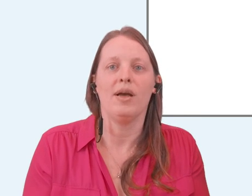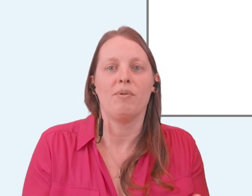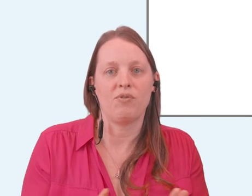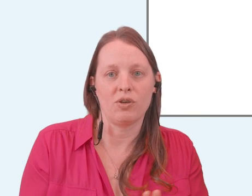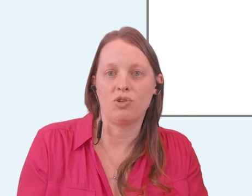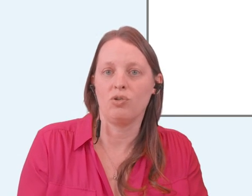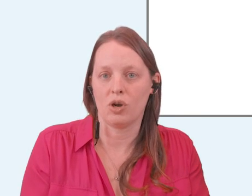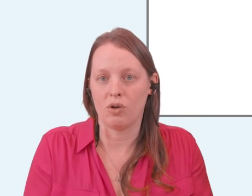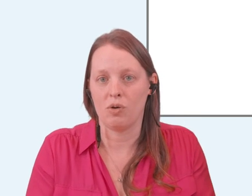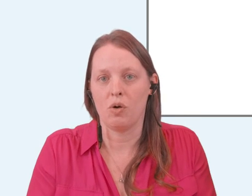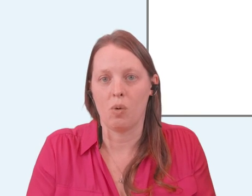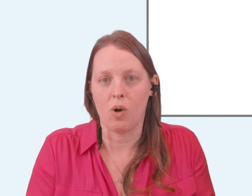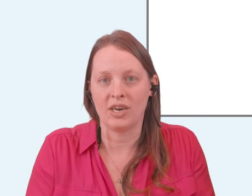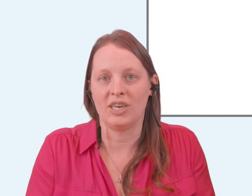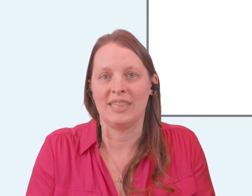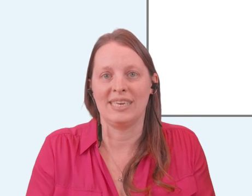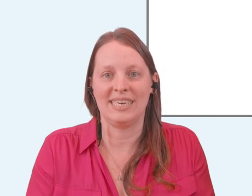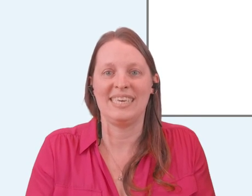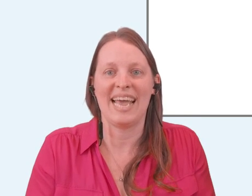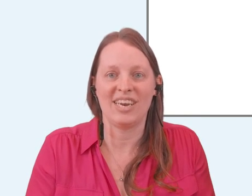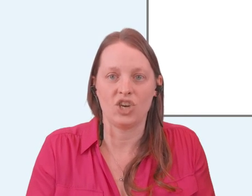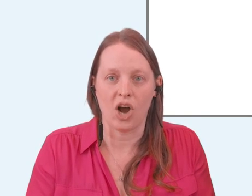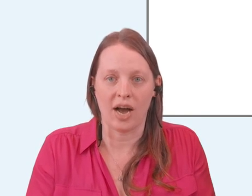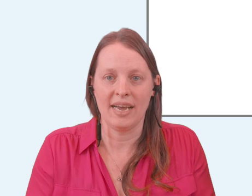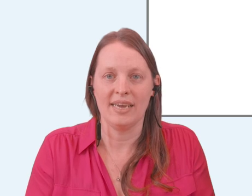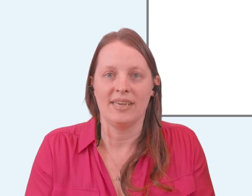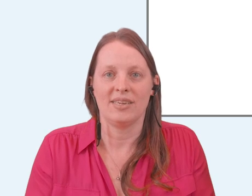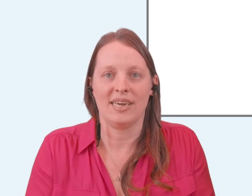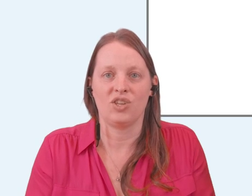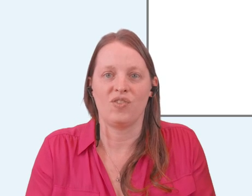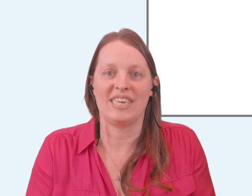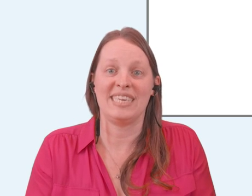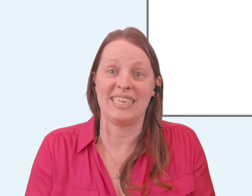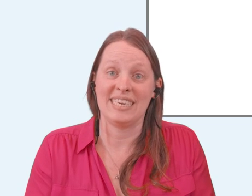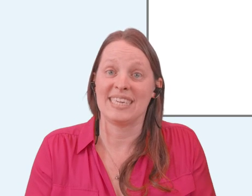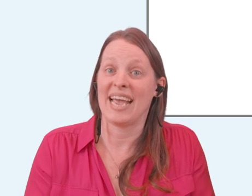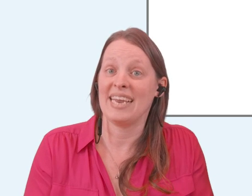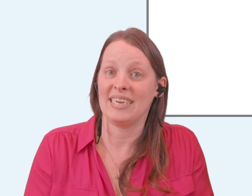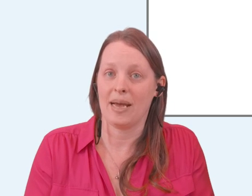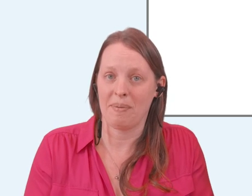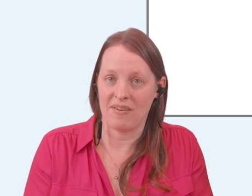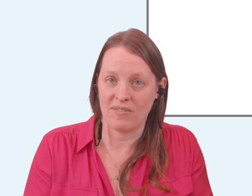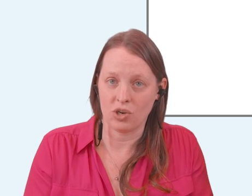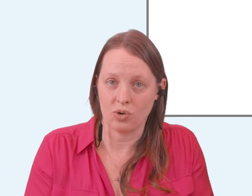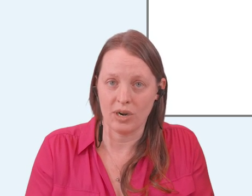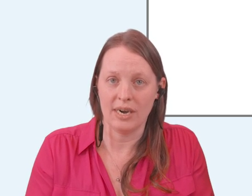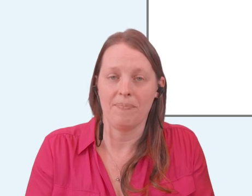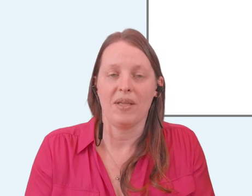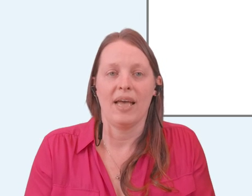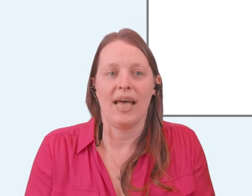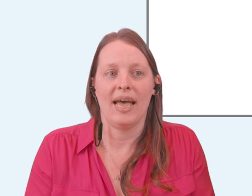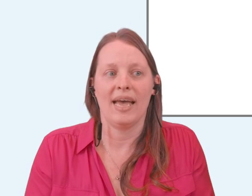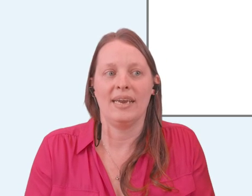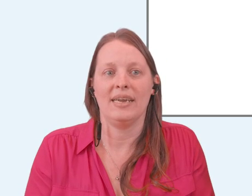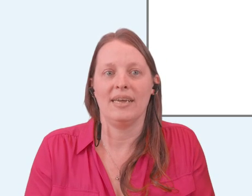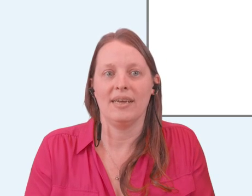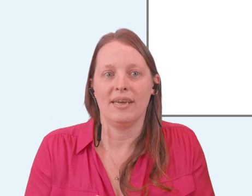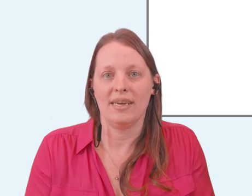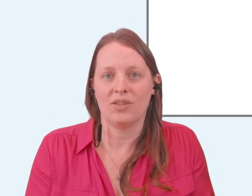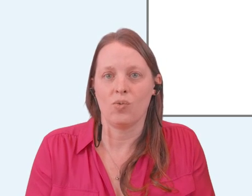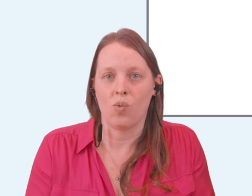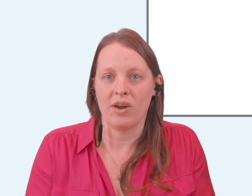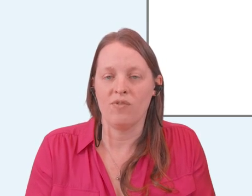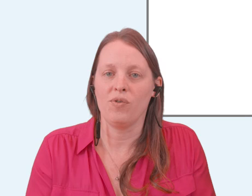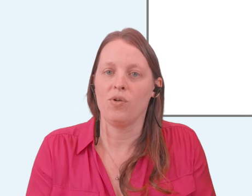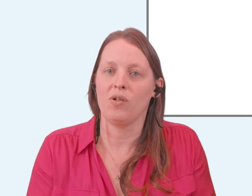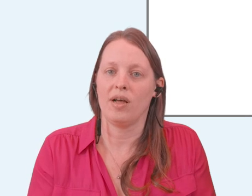know, but for those who don't know who are watching, the DHI stands for the Dizziness Handicap Inventory. And